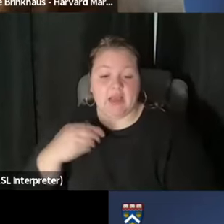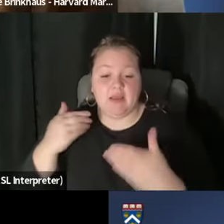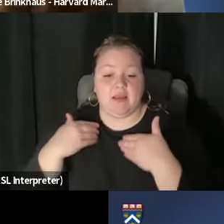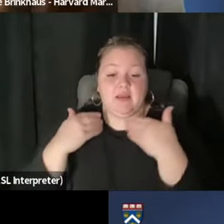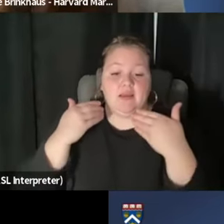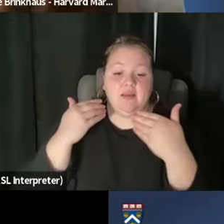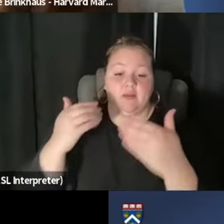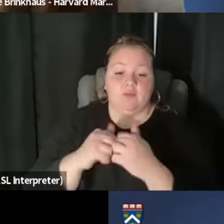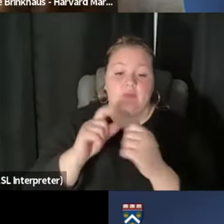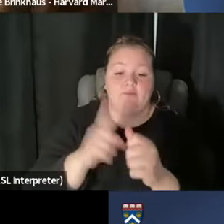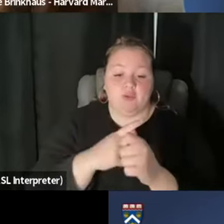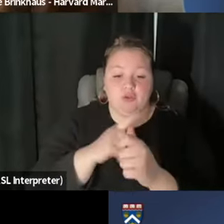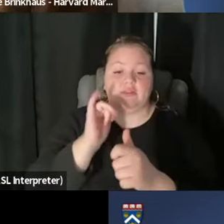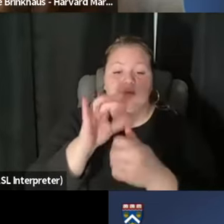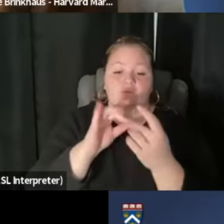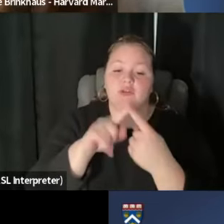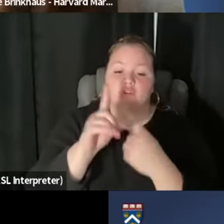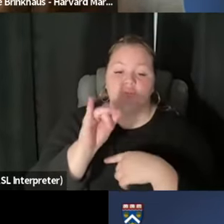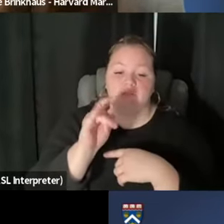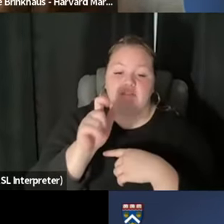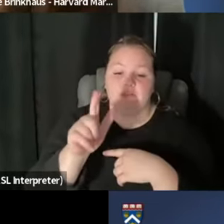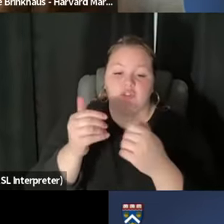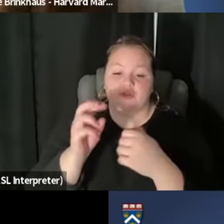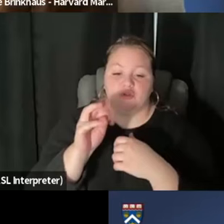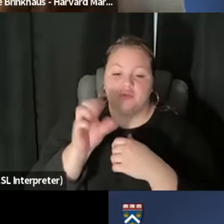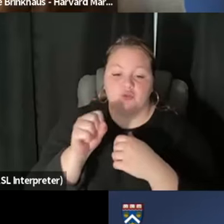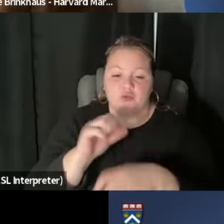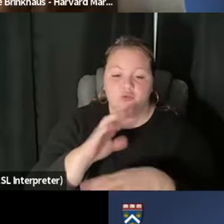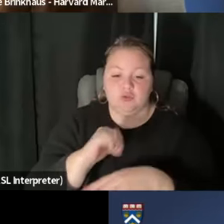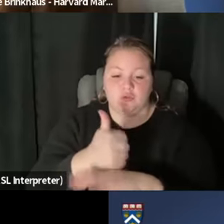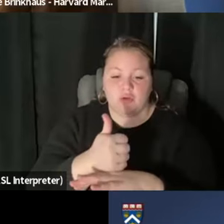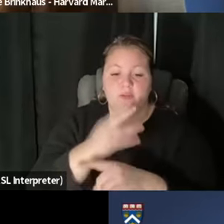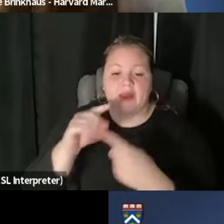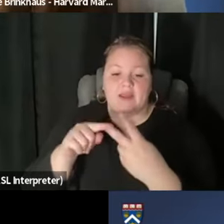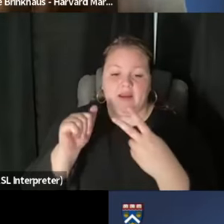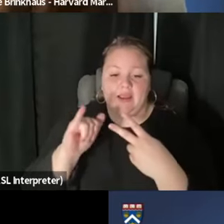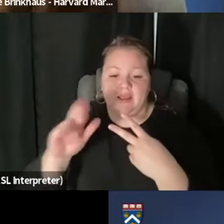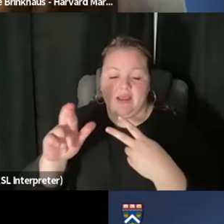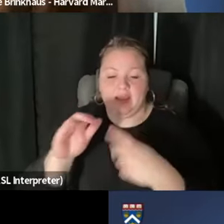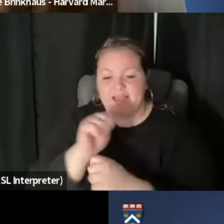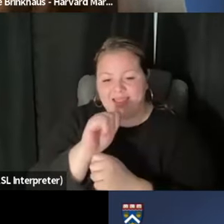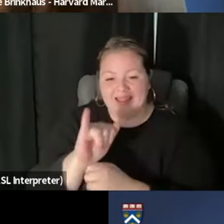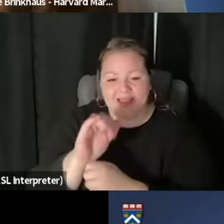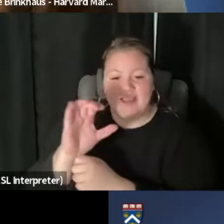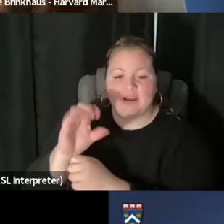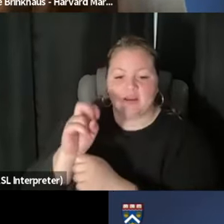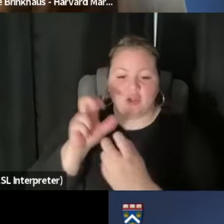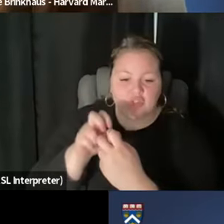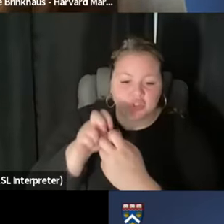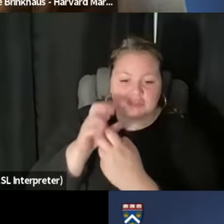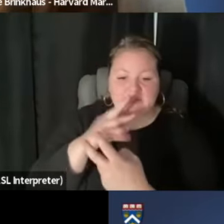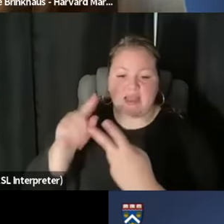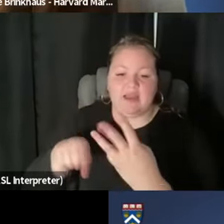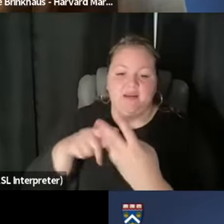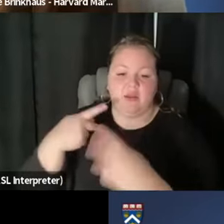startup. And then now with my AI consultancy and with my podcast as well. And even after you graduate, they have another program for 1 year that you can